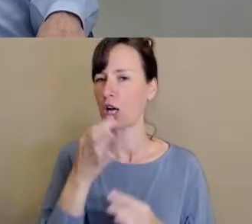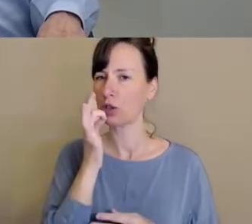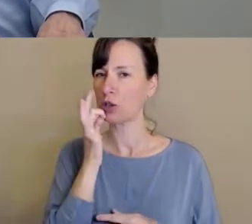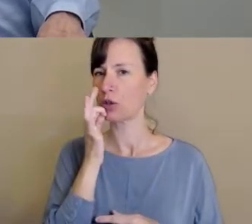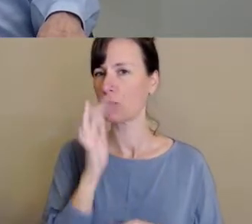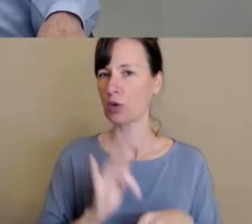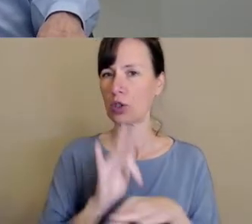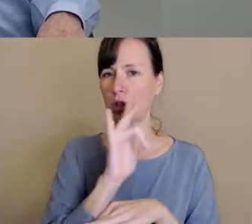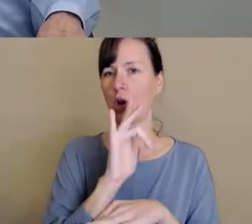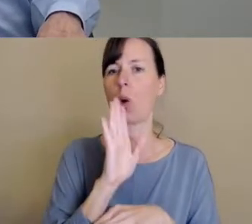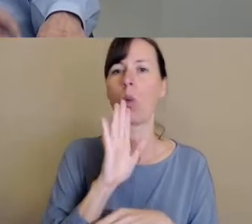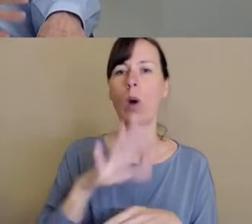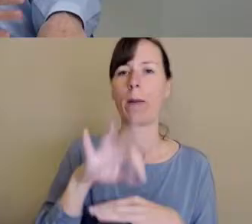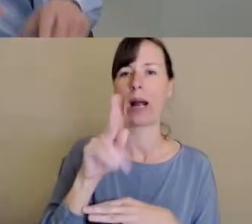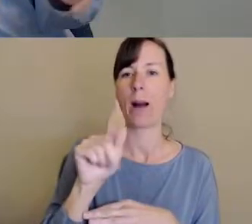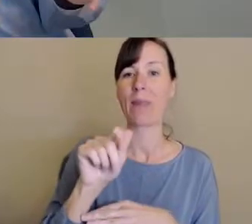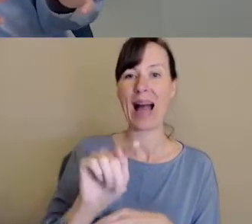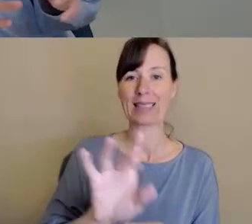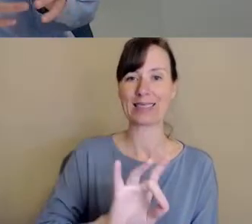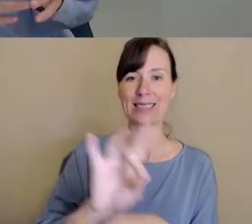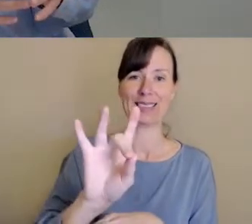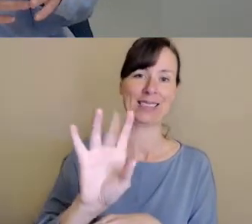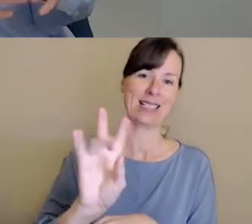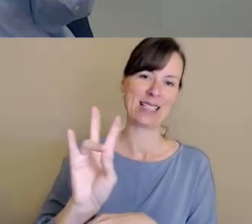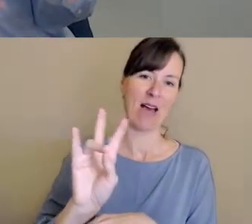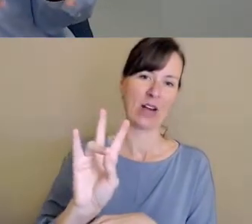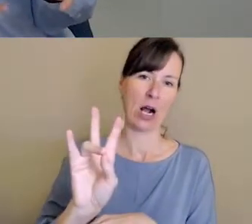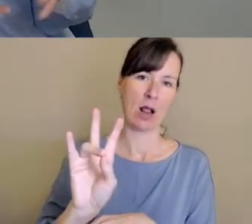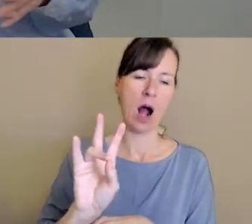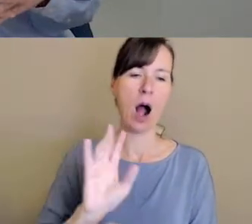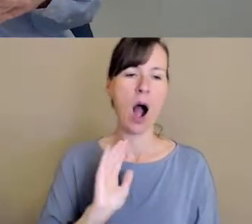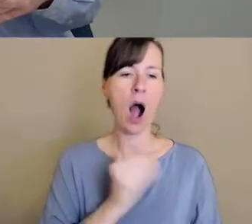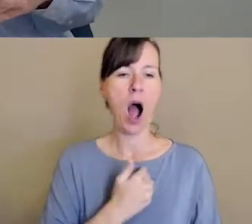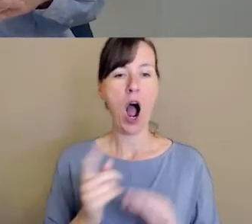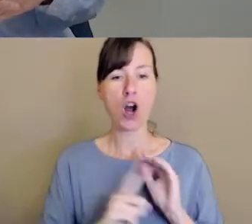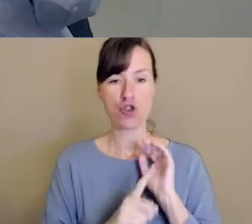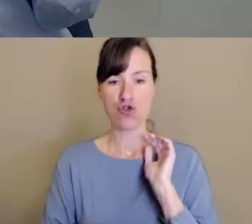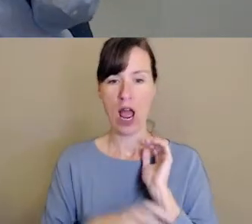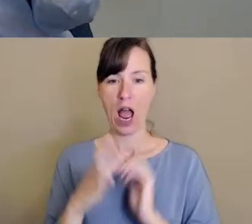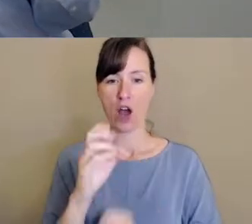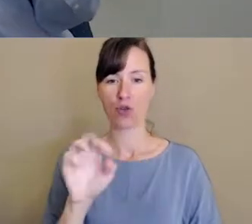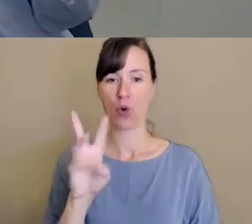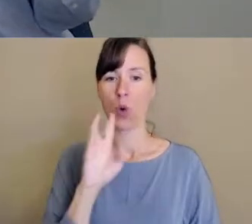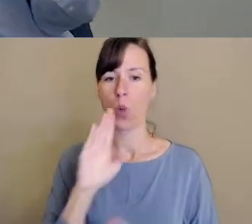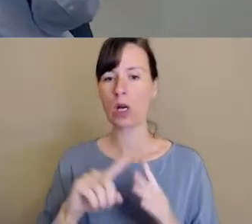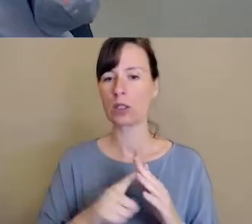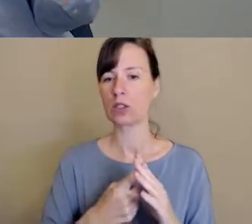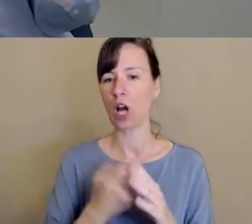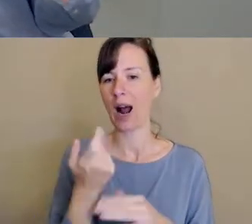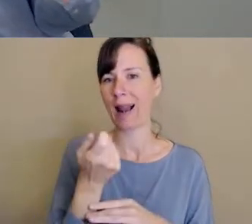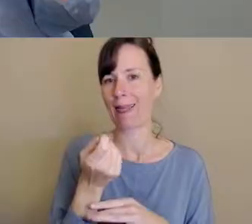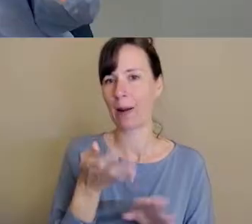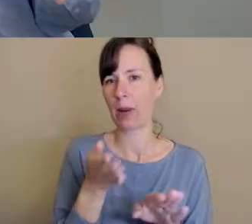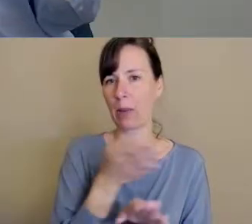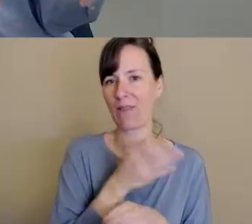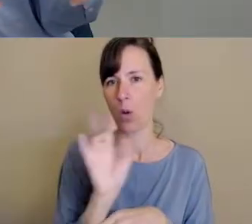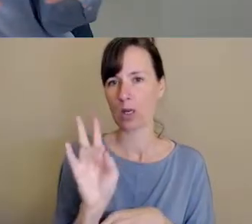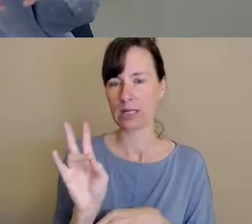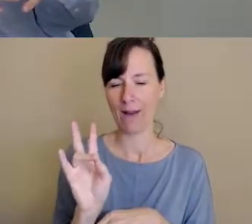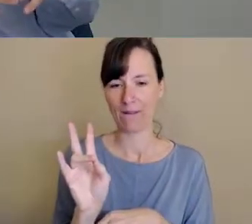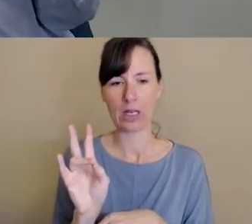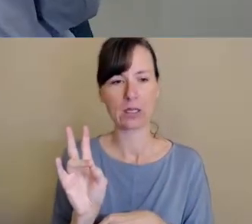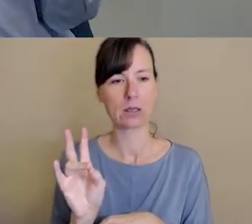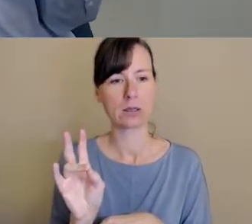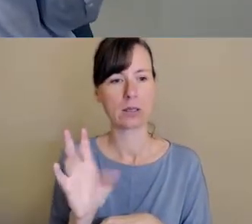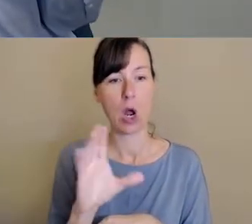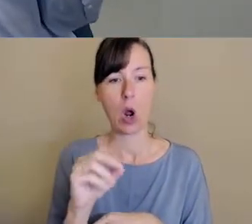7 o'clock. So our guys are going to be starting a little bit, our trash crews are going to be starting a little bit before 7. The code has, it requires trash to be out